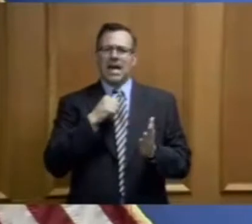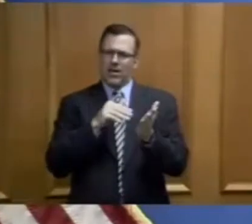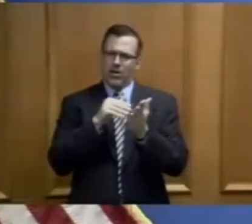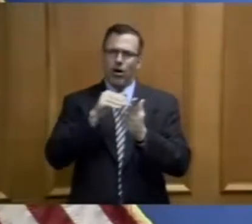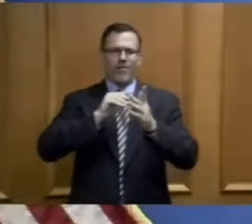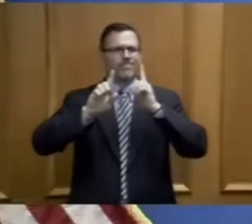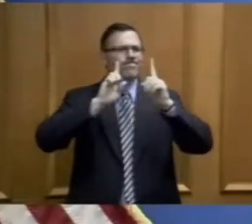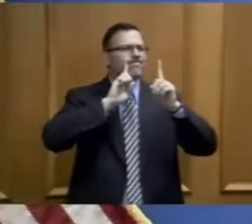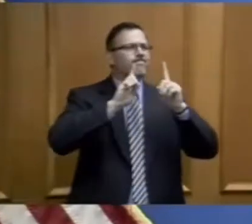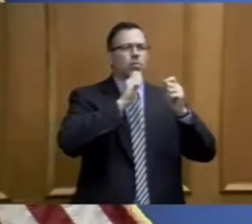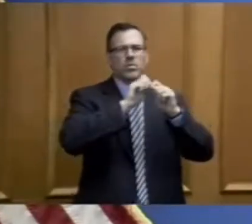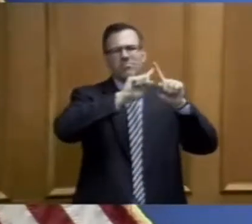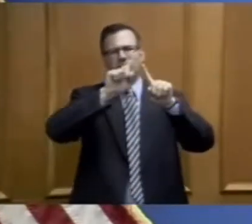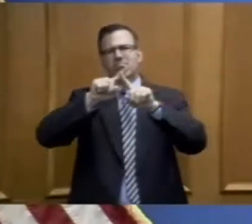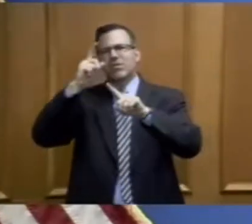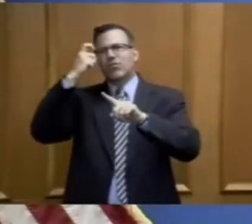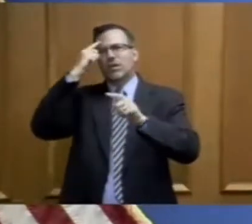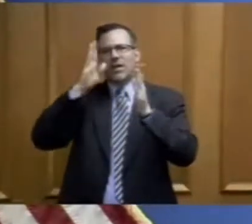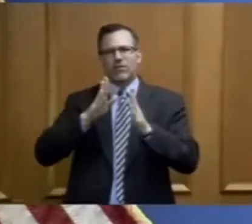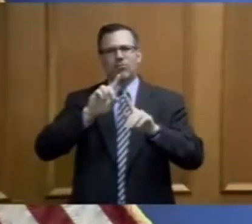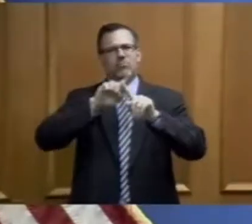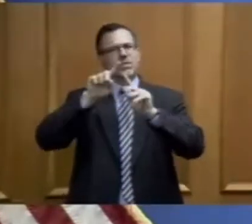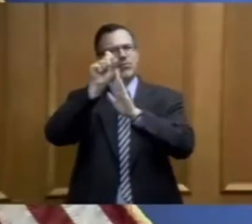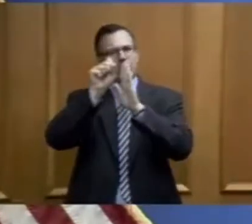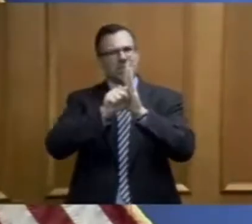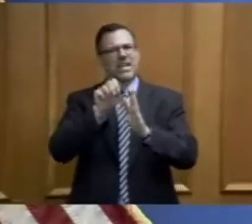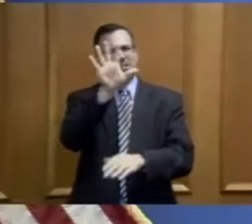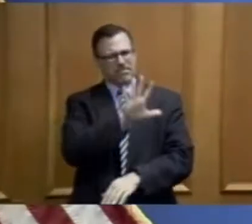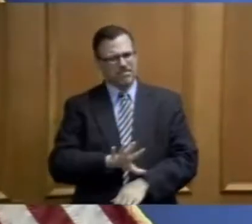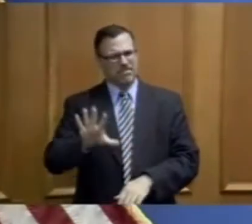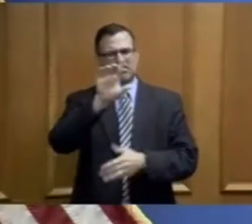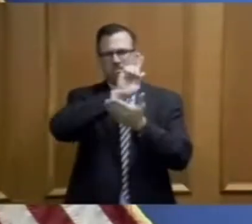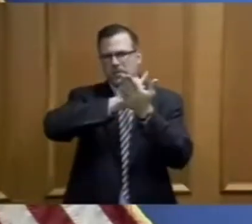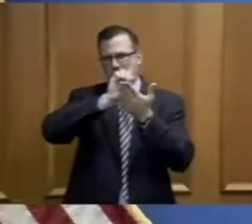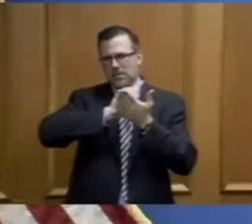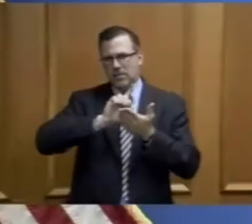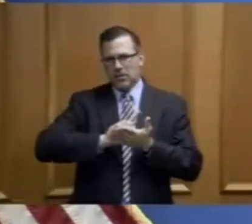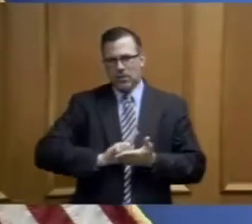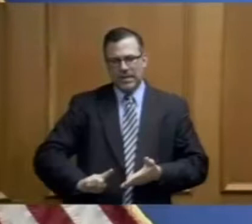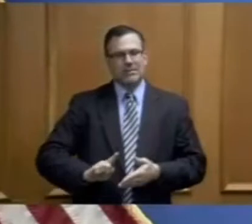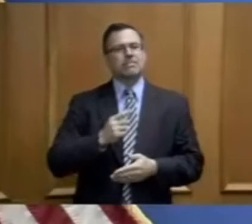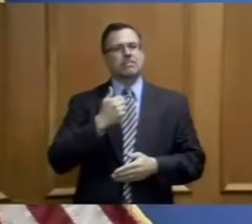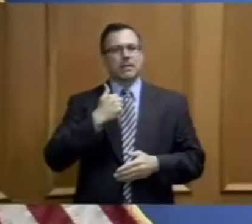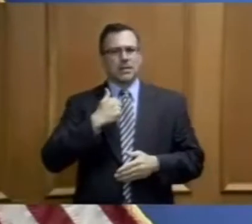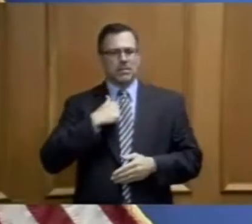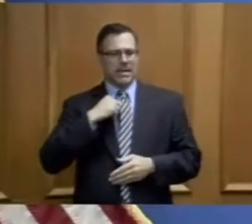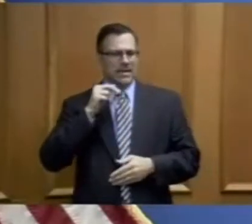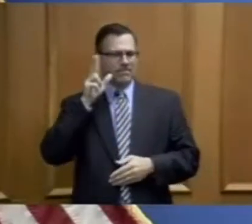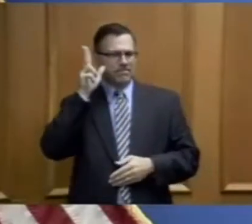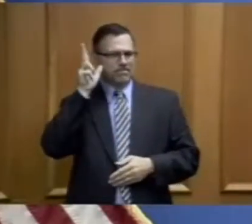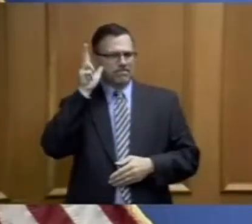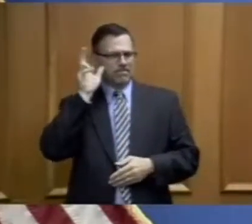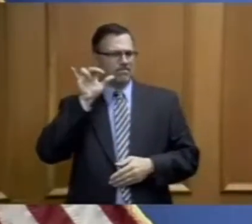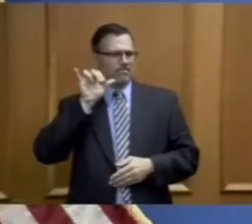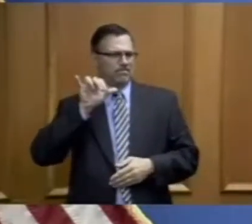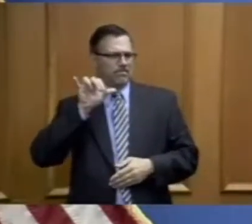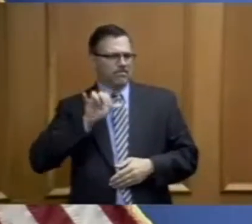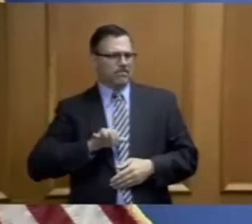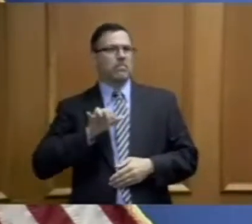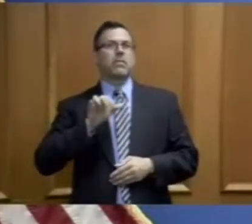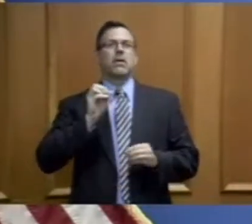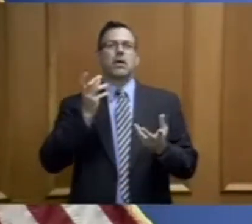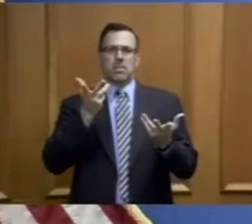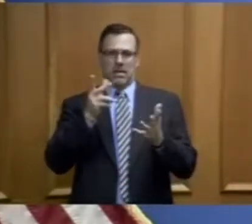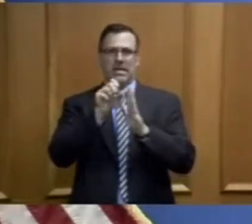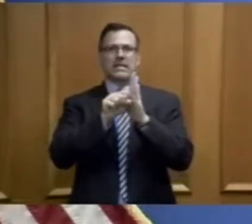state every week. And in talking with those governors, I find and I see, and it's been reported, that we're in an enviable